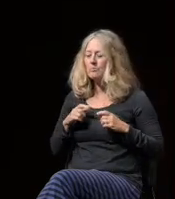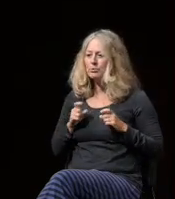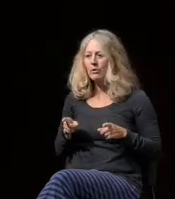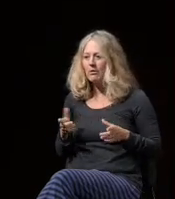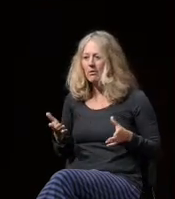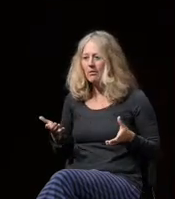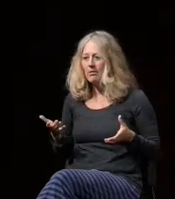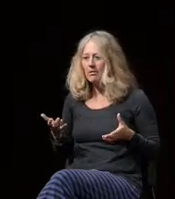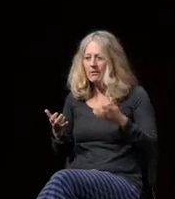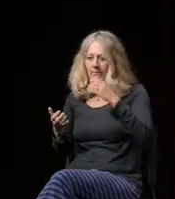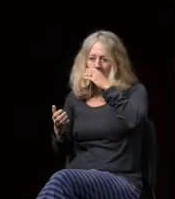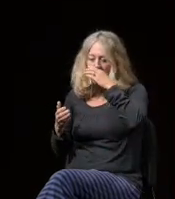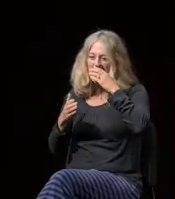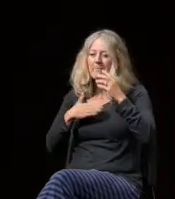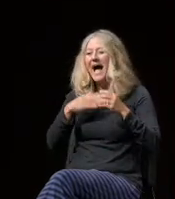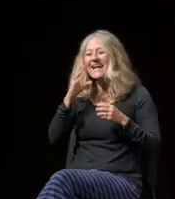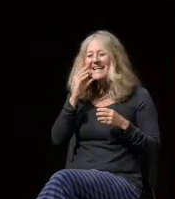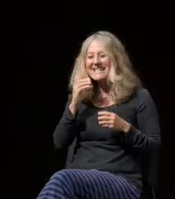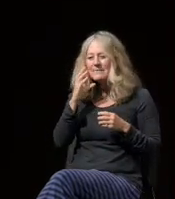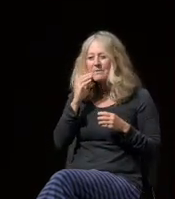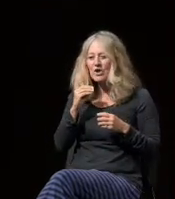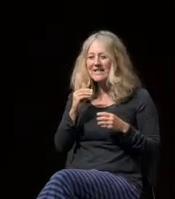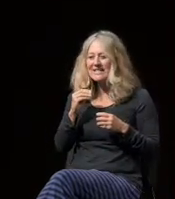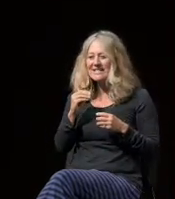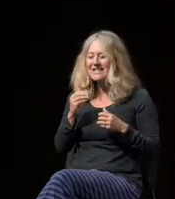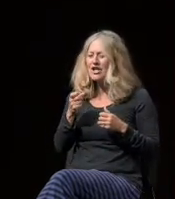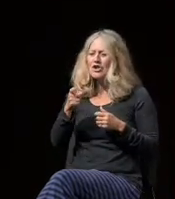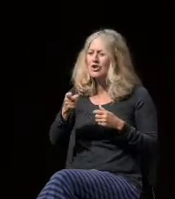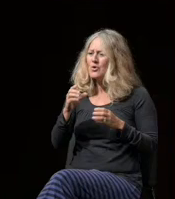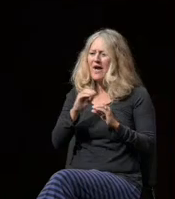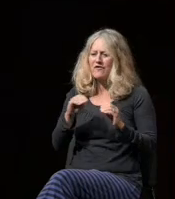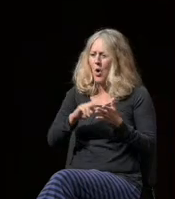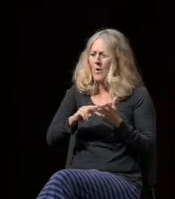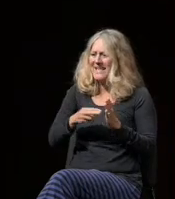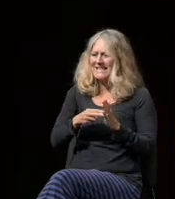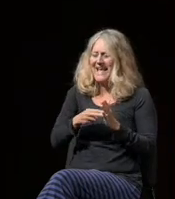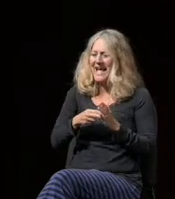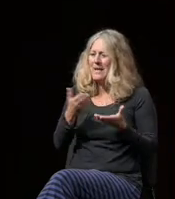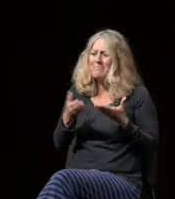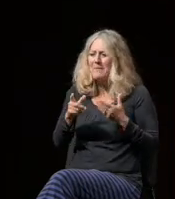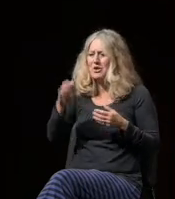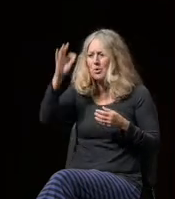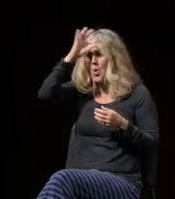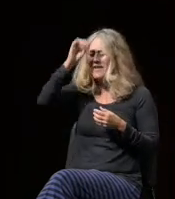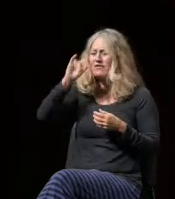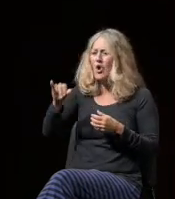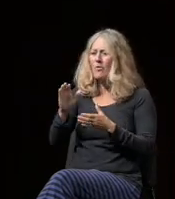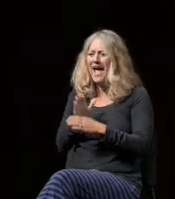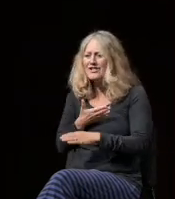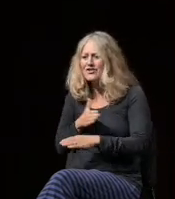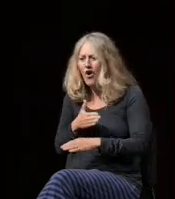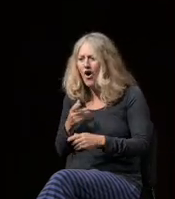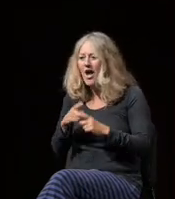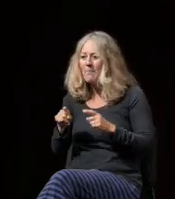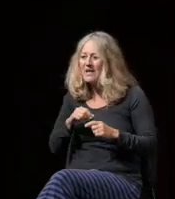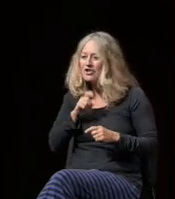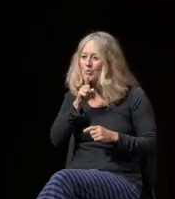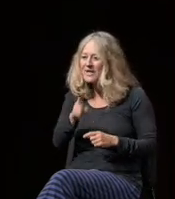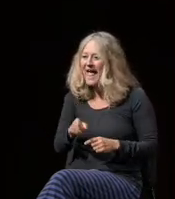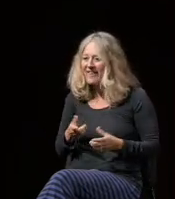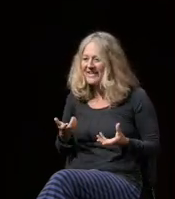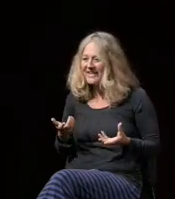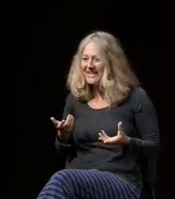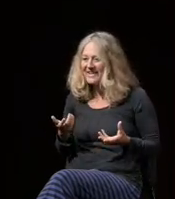Because what I experienced is a microaggression. You had no intent whatsoever. Matter of fact, you may not even know the song, right? But it's a reality. And